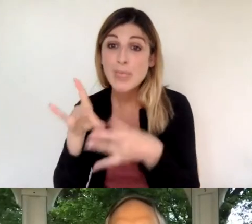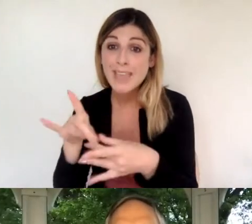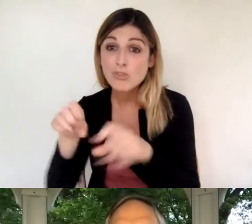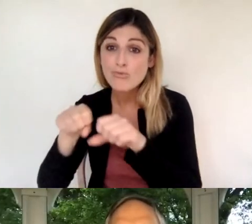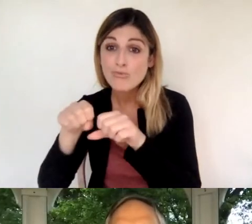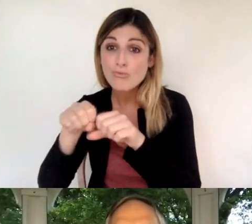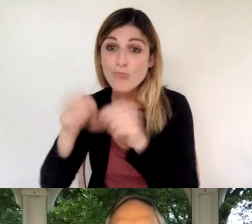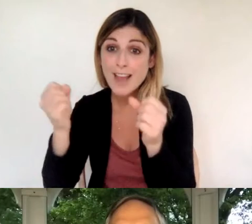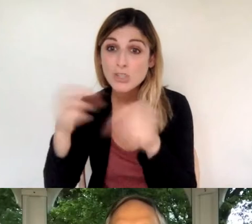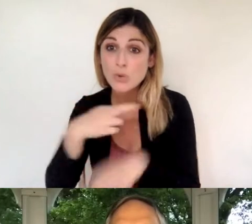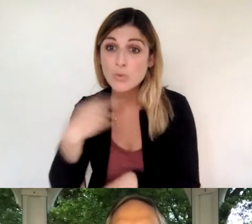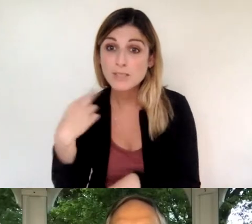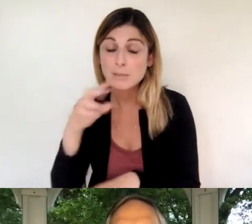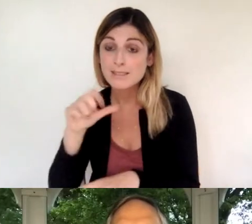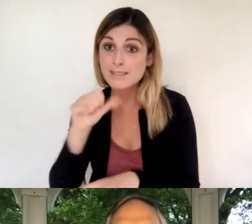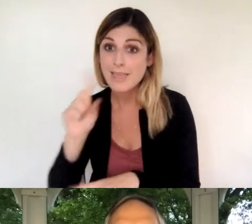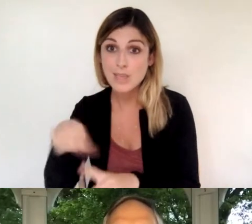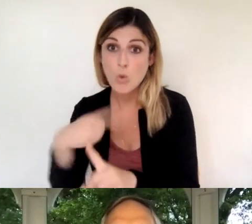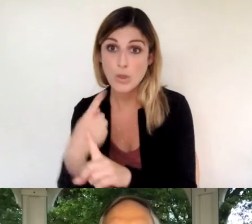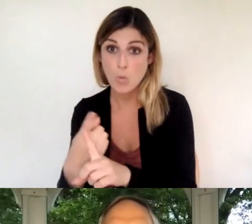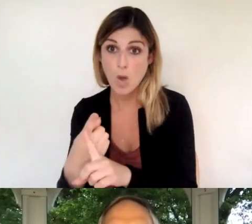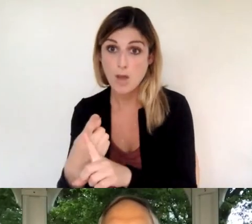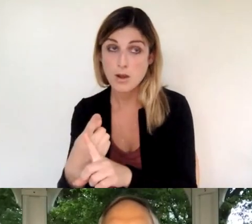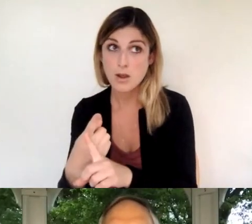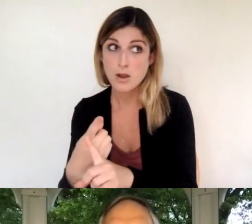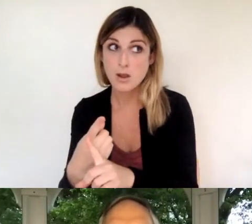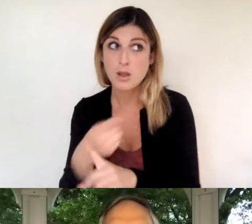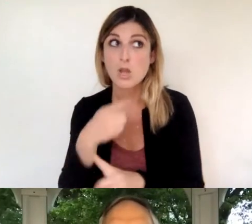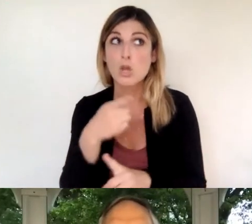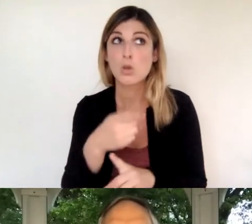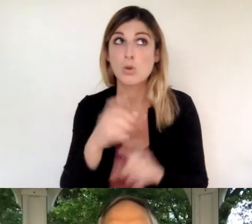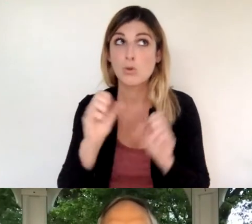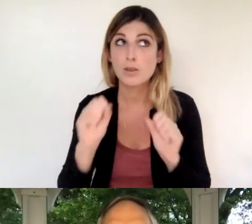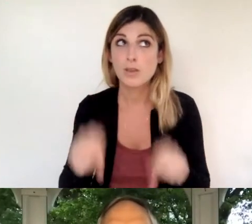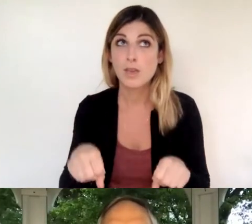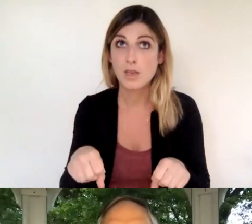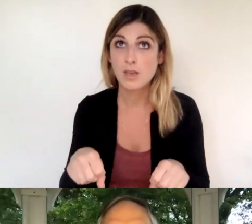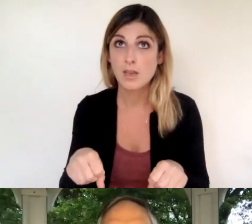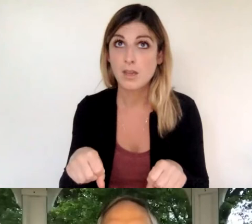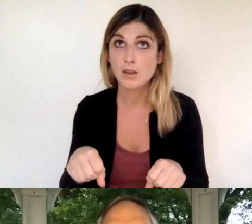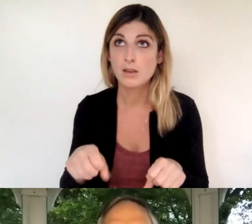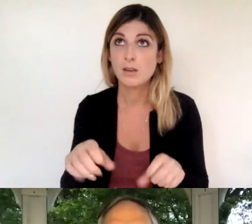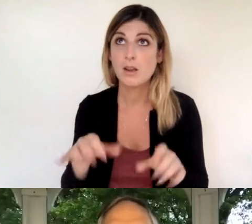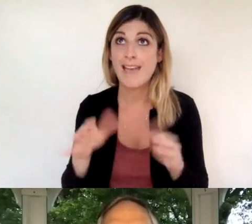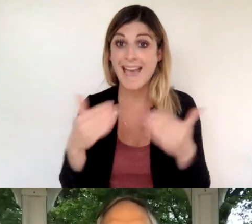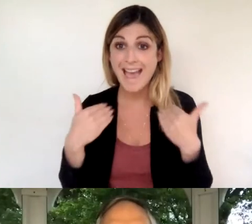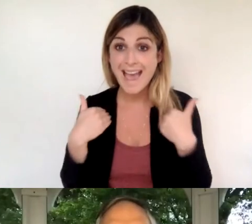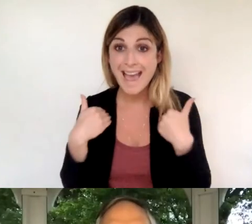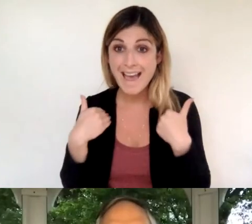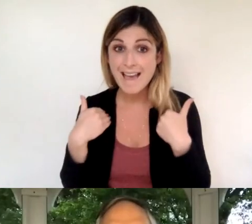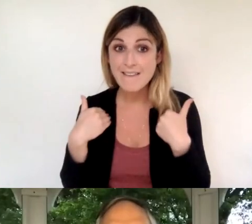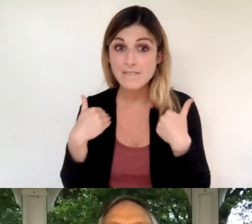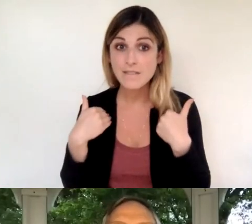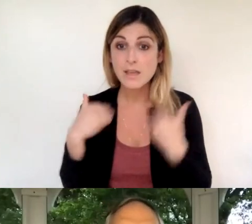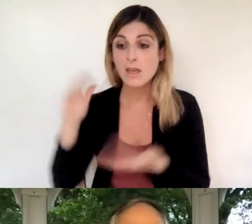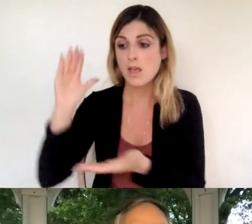to be the only one. So you can be at risk, you can have, you know, lower bone